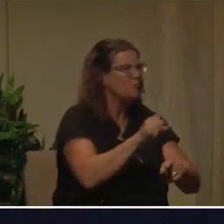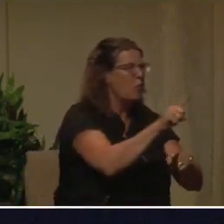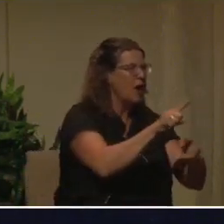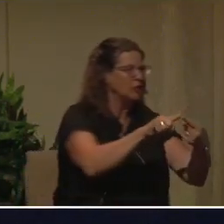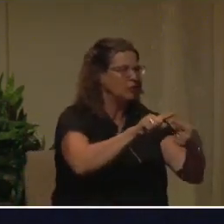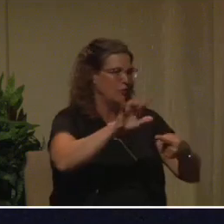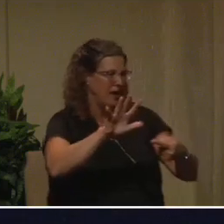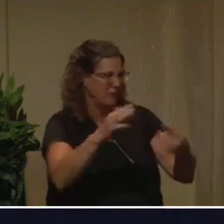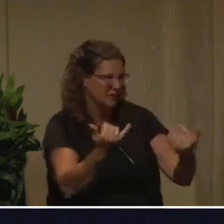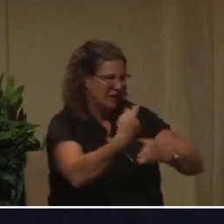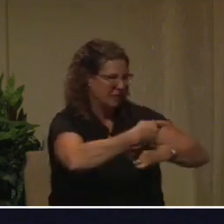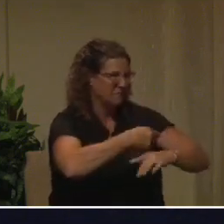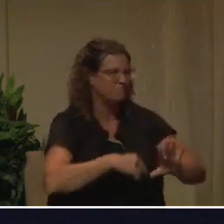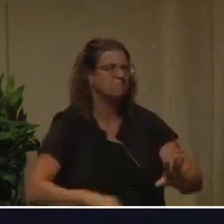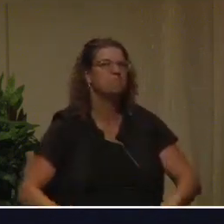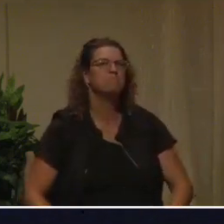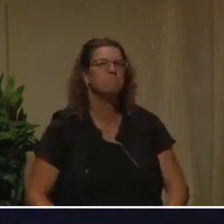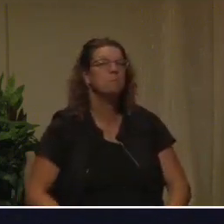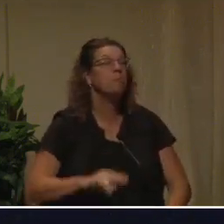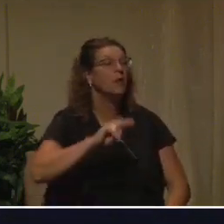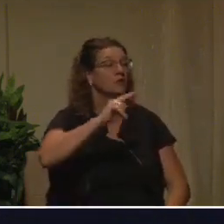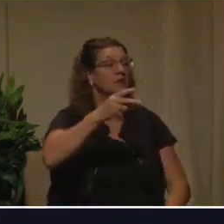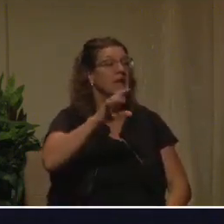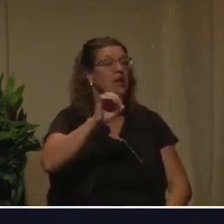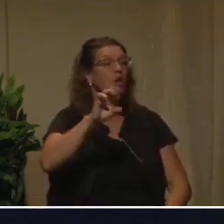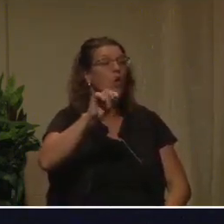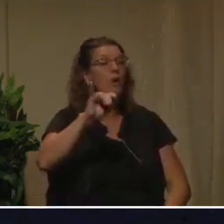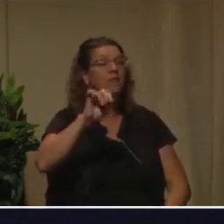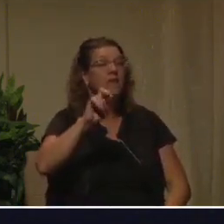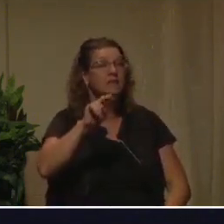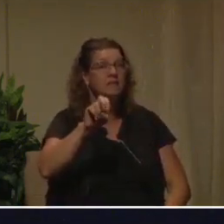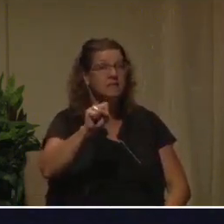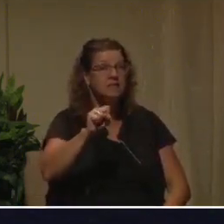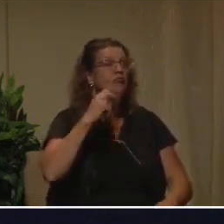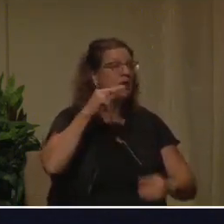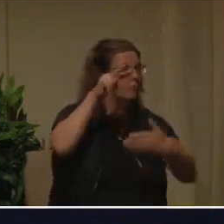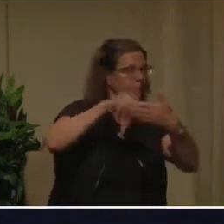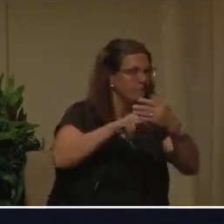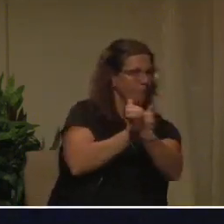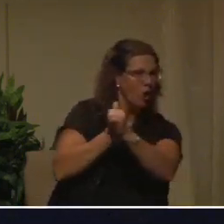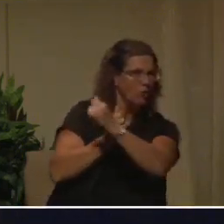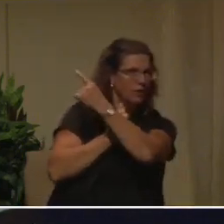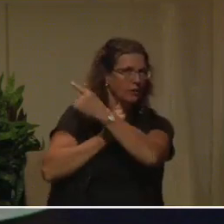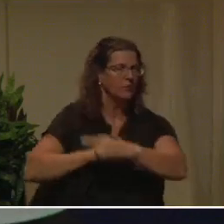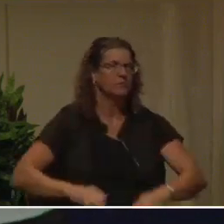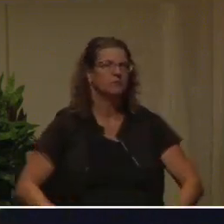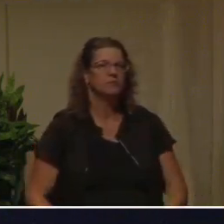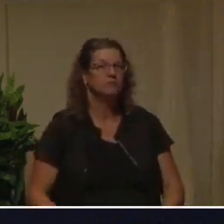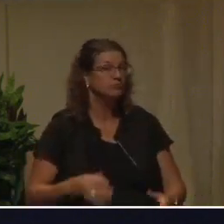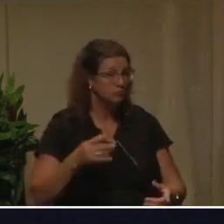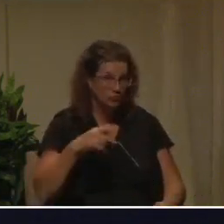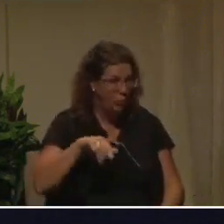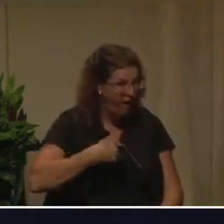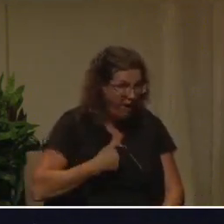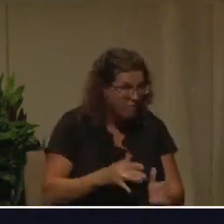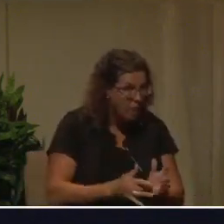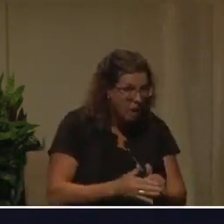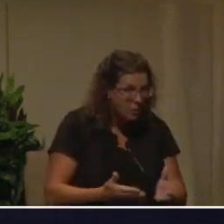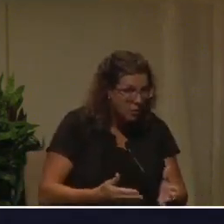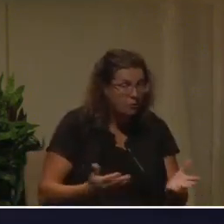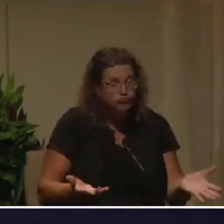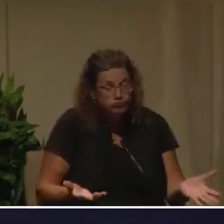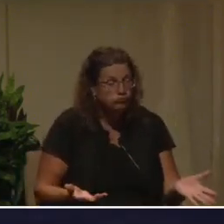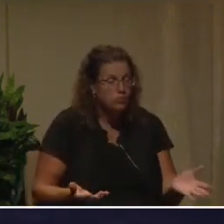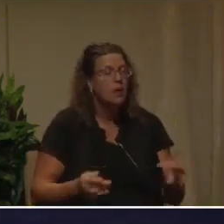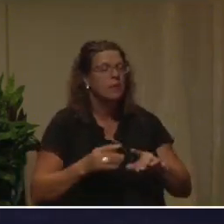So, 2 Corinthians chapter 5, you can read it on the screen with me if you don't have your own Bible. And Paul says, "For